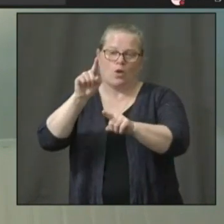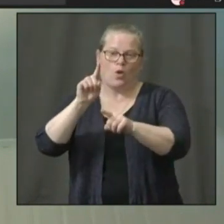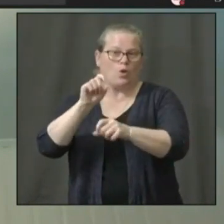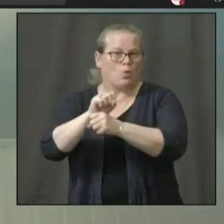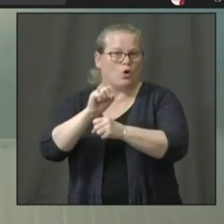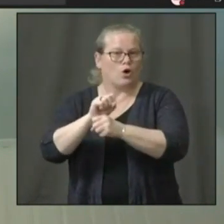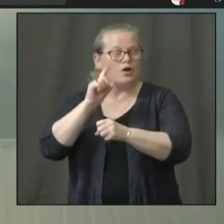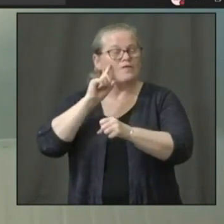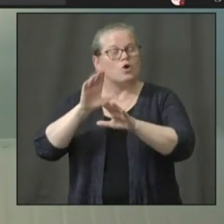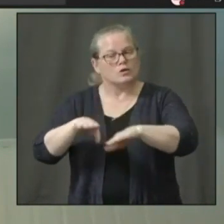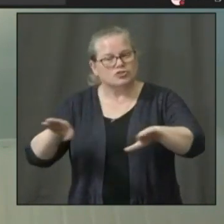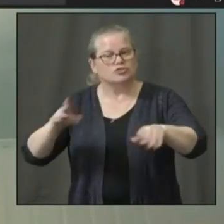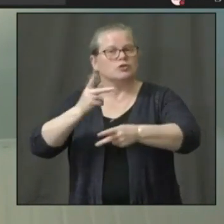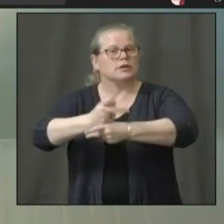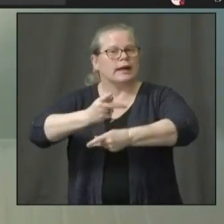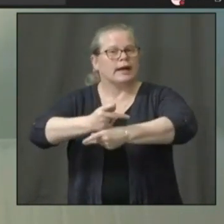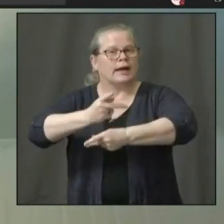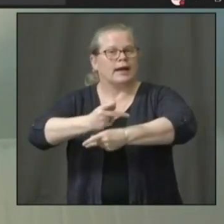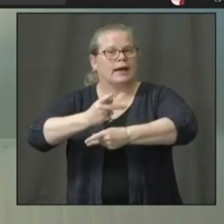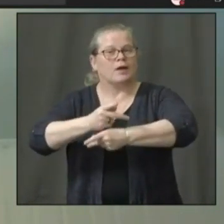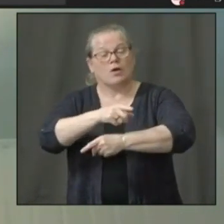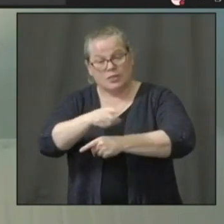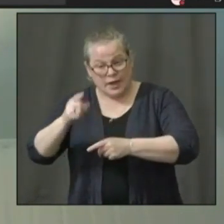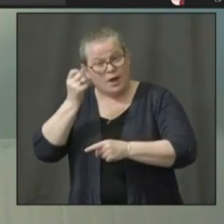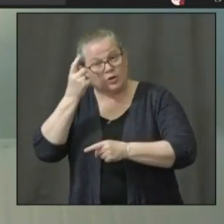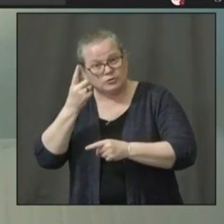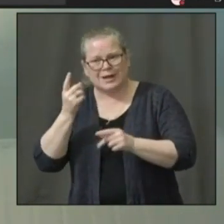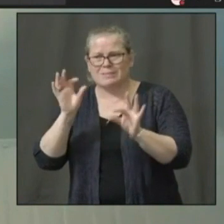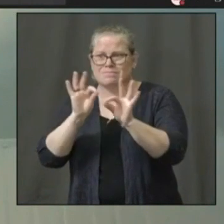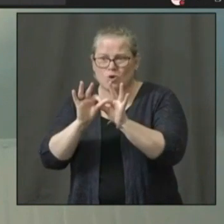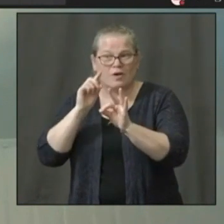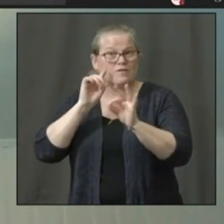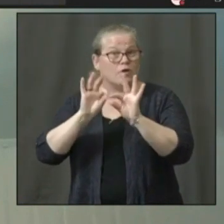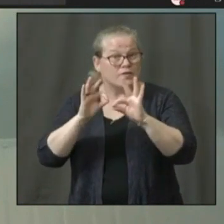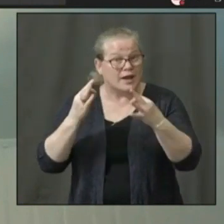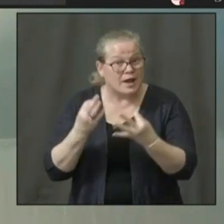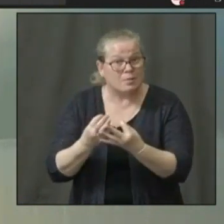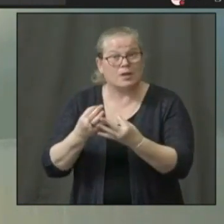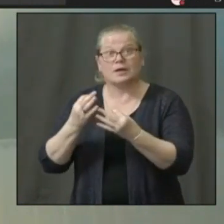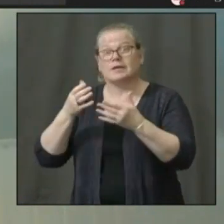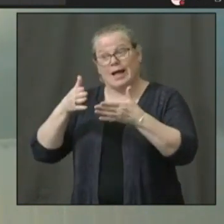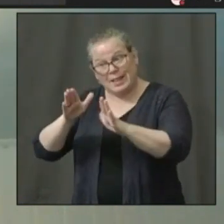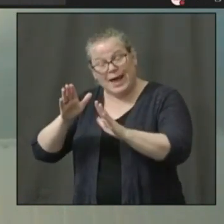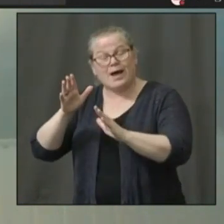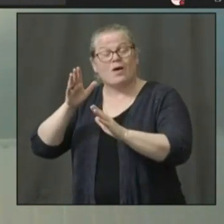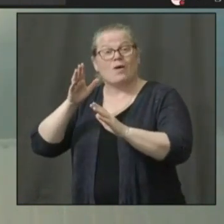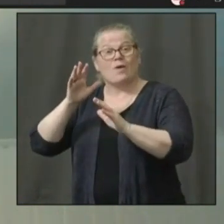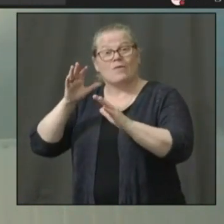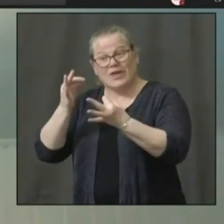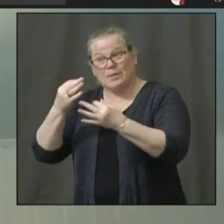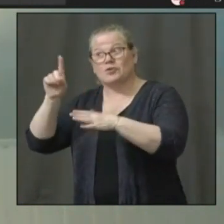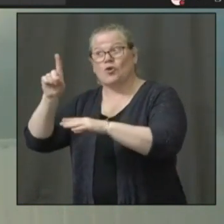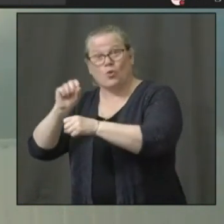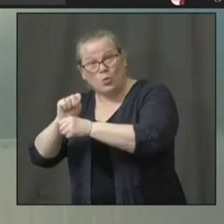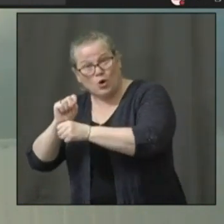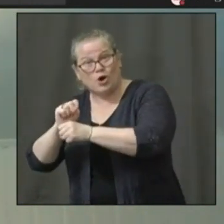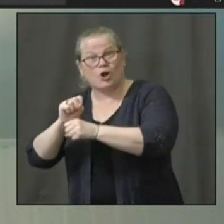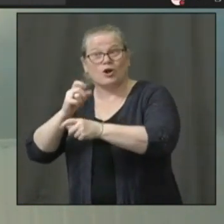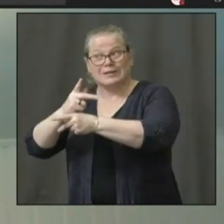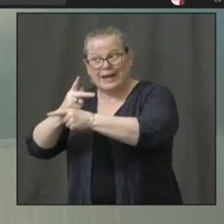emergency. They understand what they mean to families and to their communities, and our state is so grateful for their